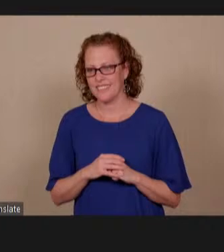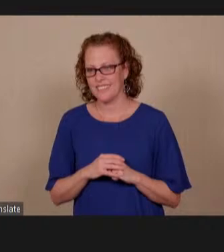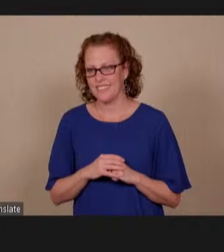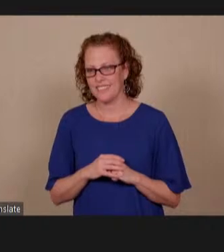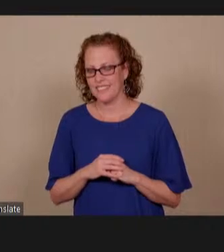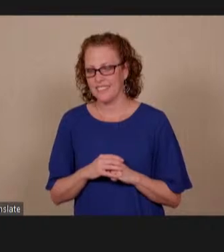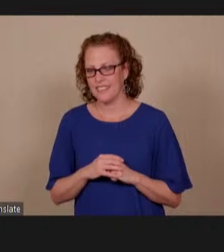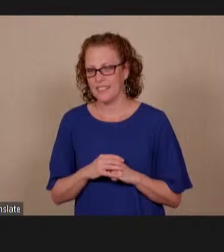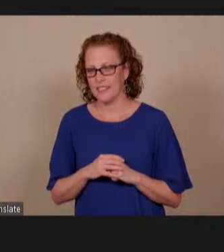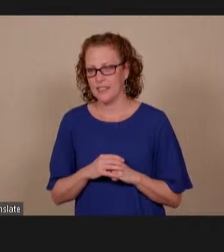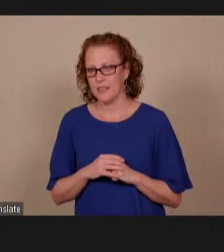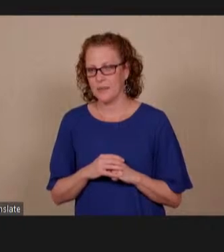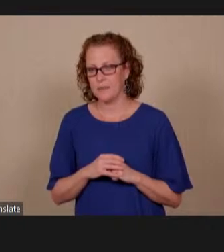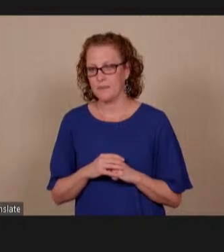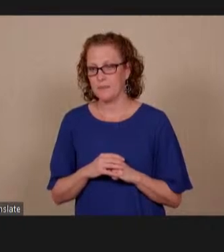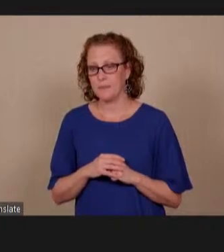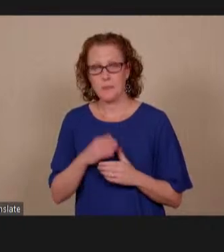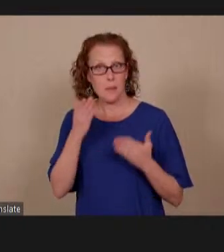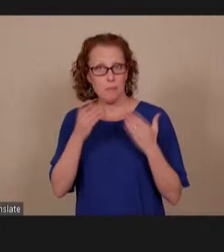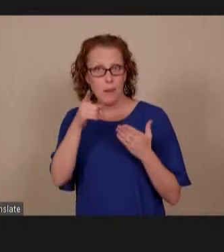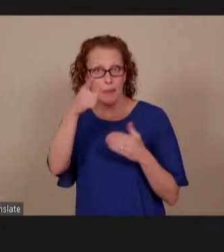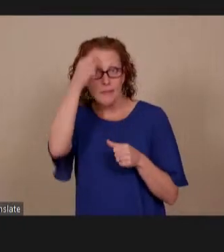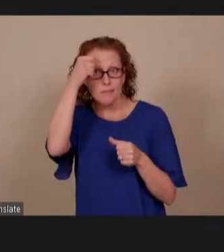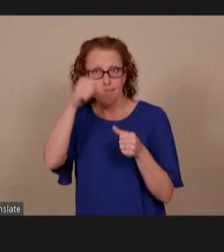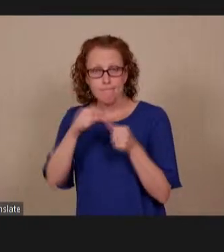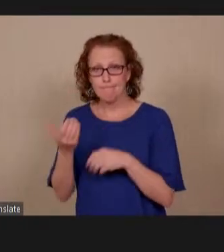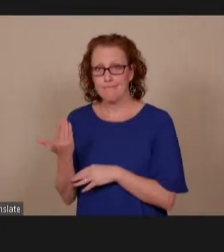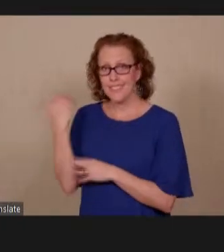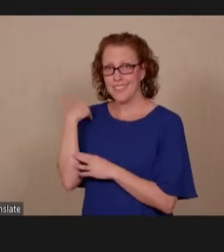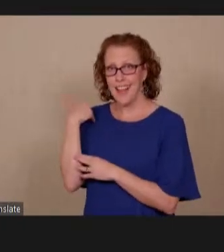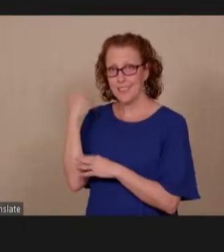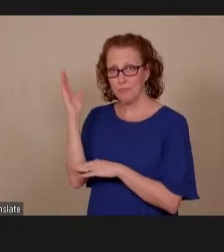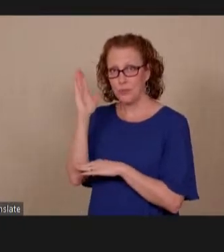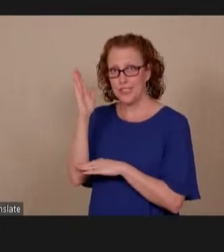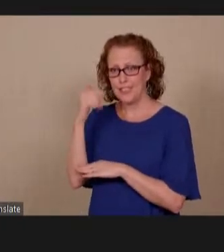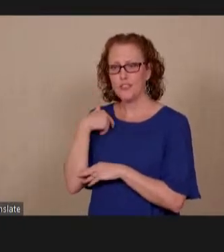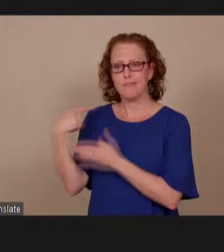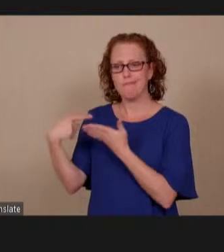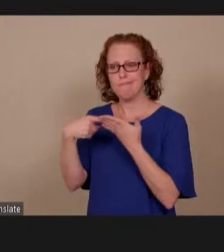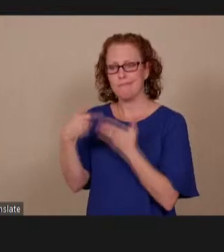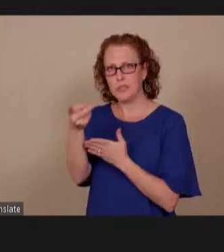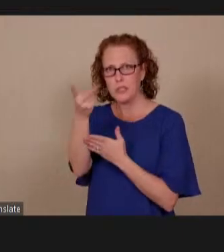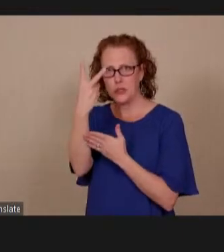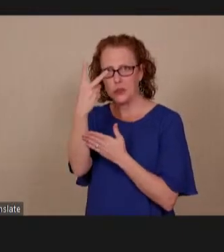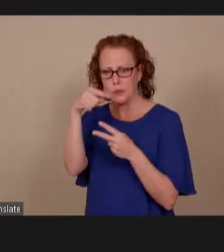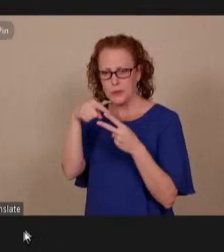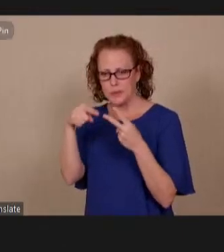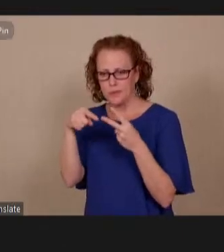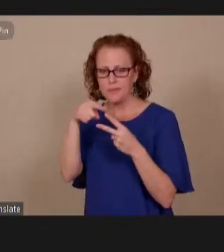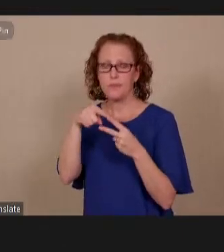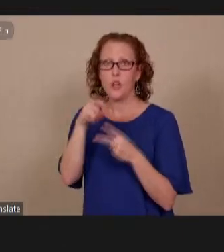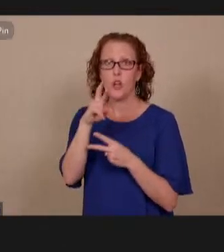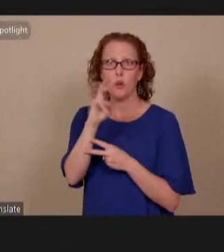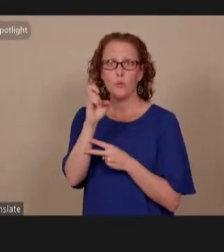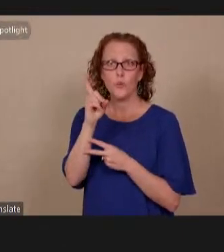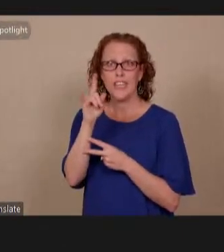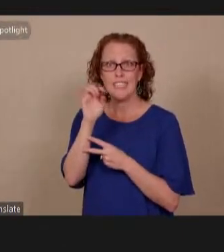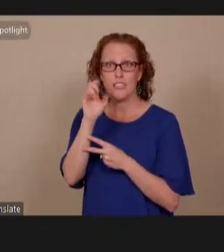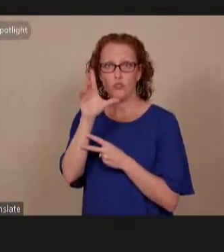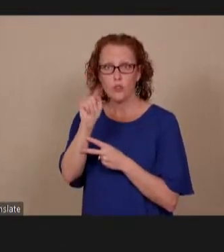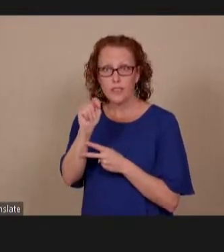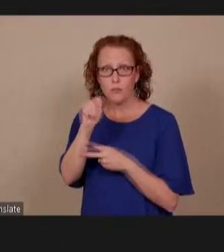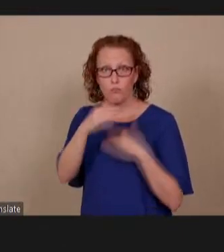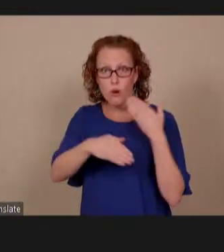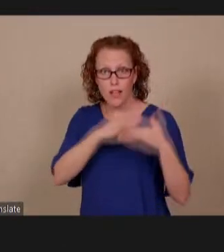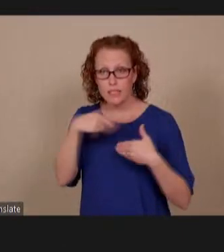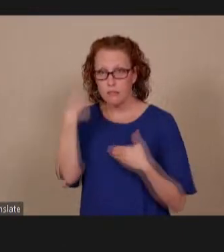At our last community presentation, I went over two things. I went over the redistricting process and also how to